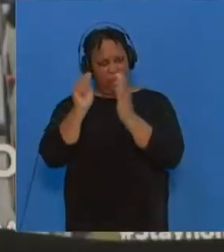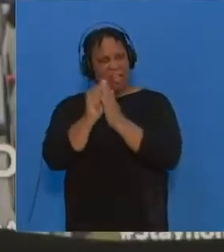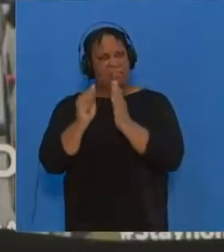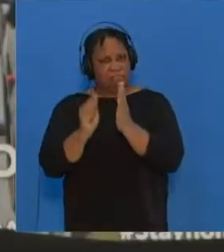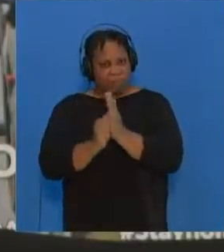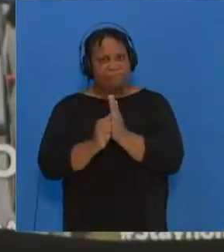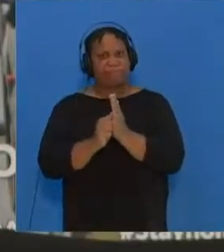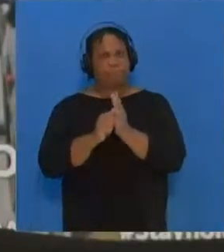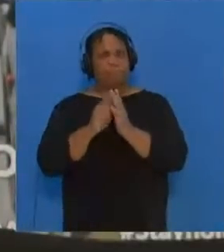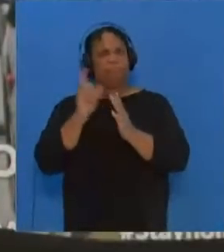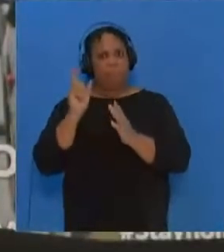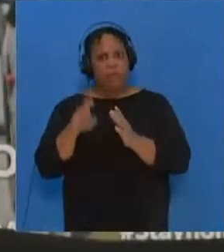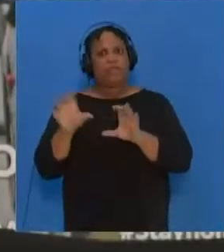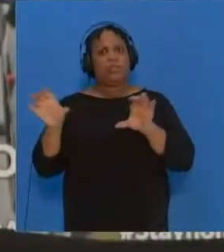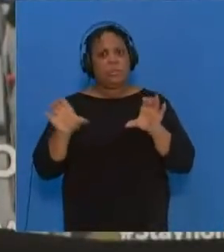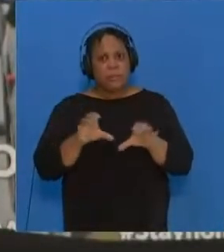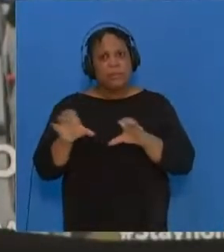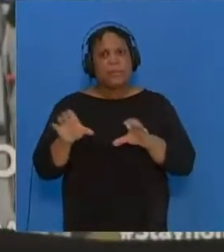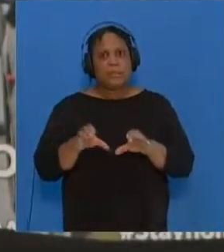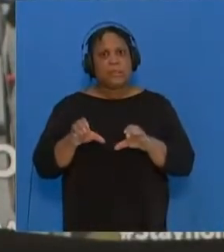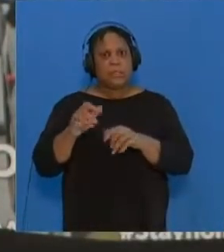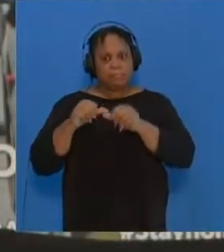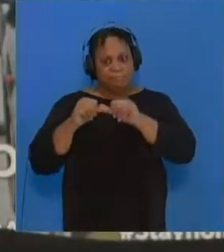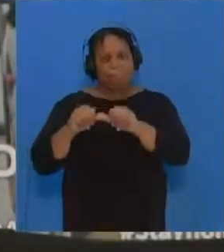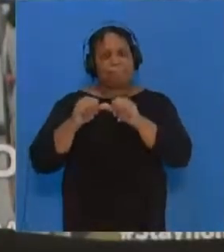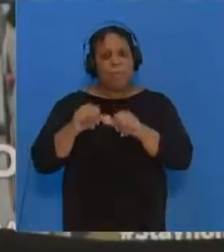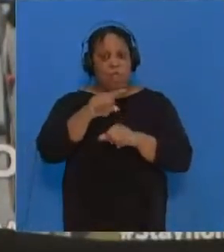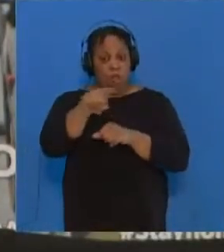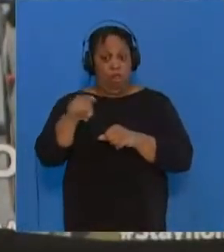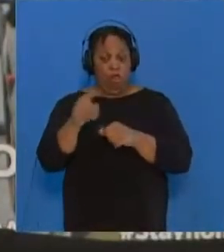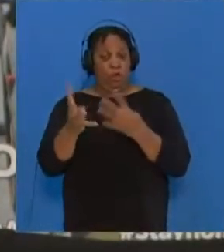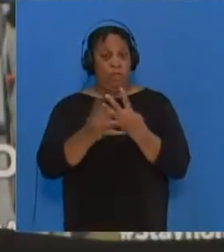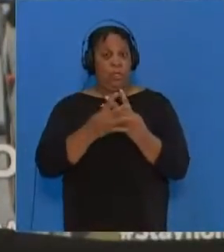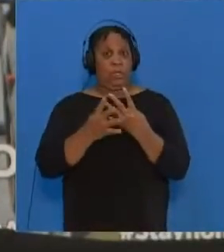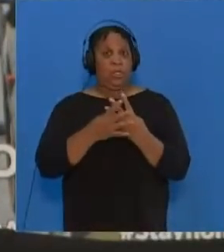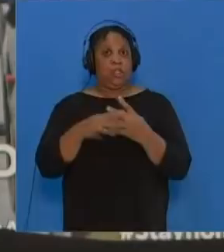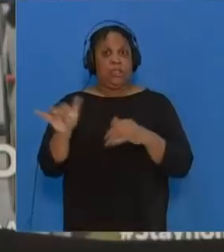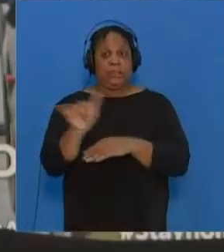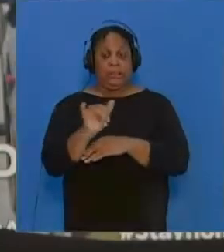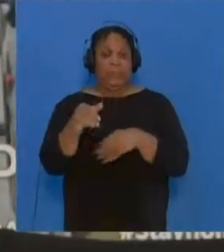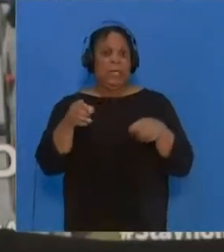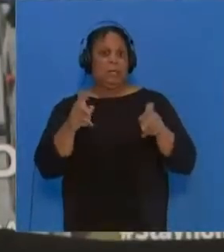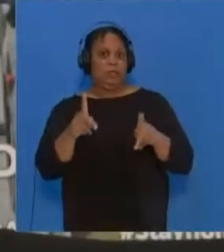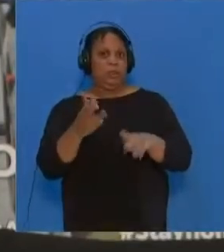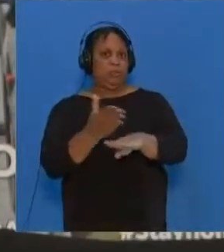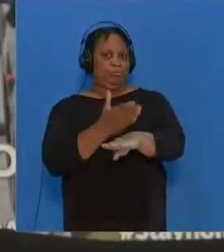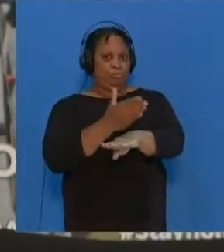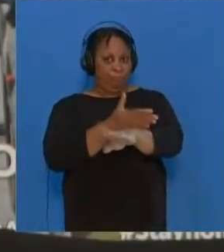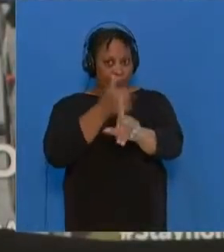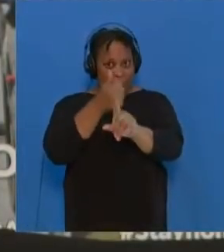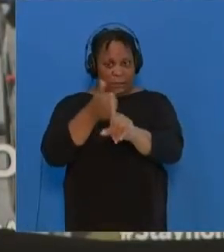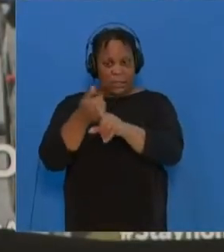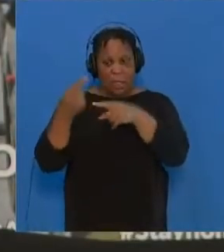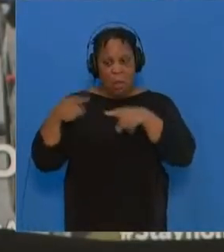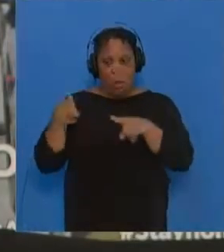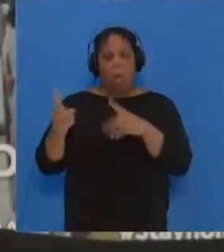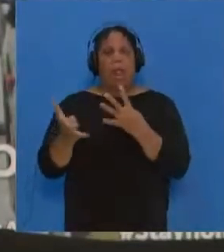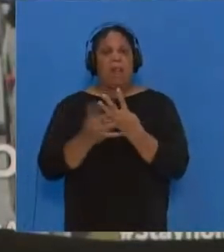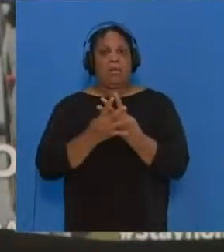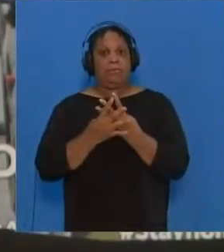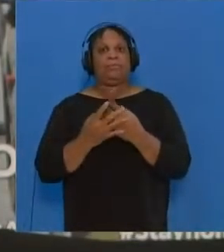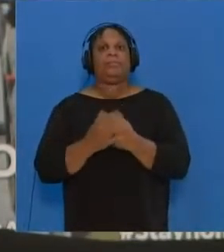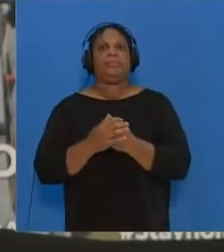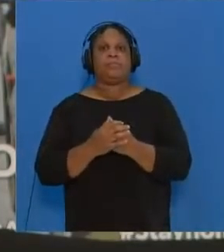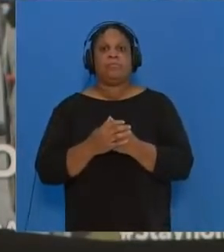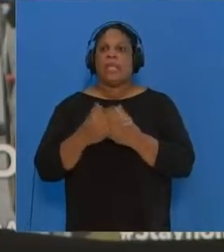should be done in tandem, and that our young men and women that are incarcerated should be given the opportunity to better themselves whilst they're incarcerated. Thank you.